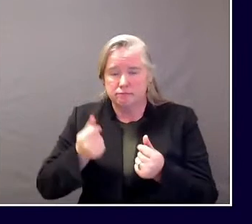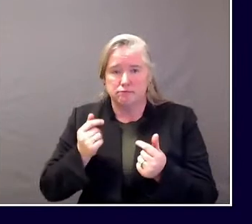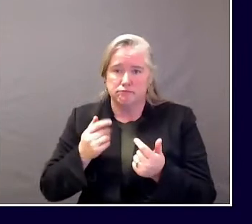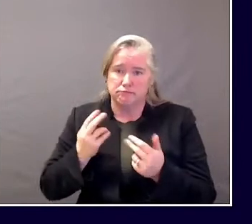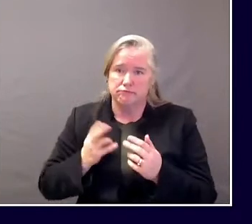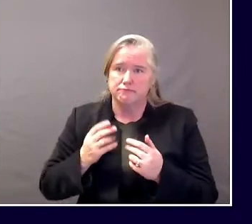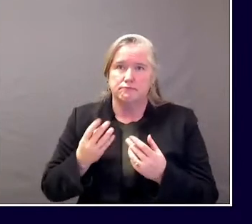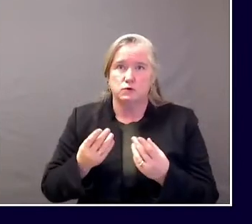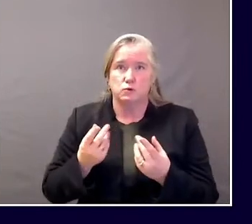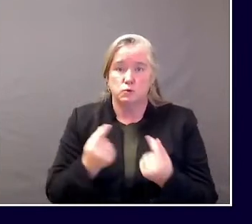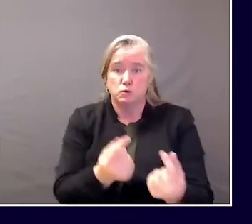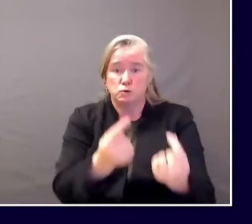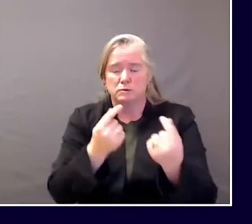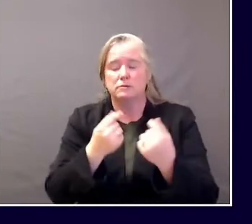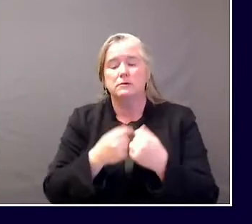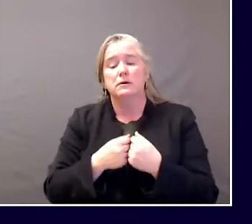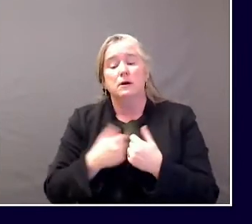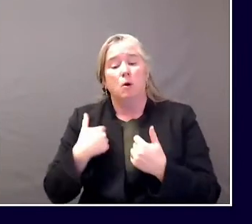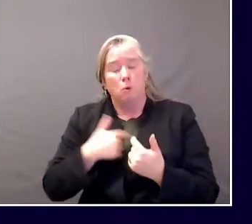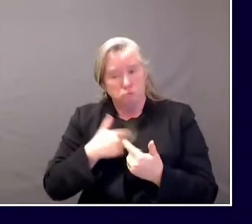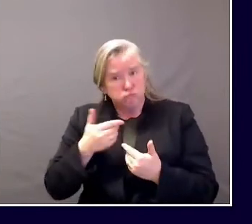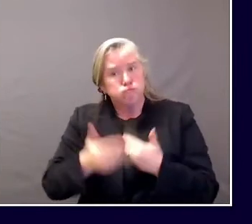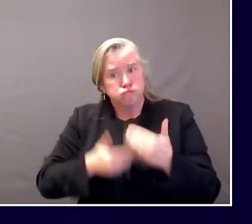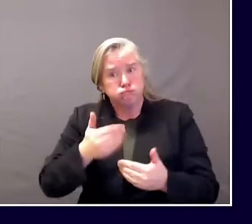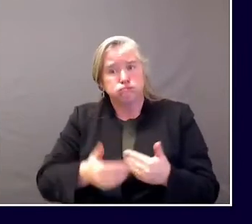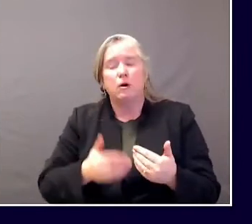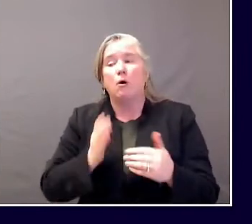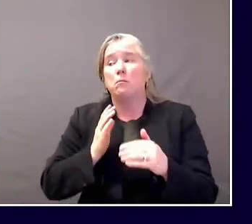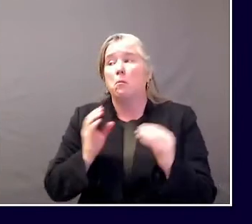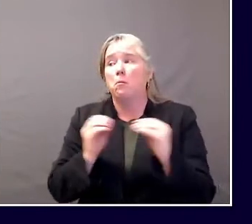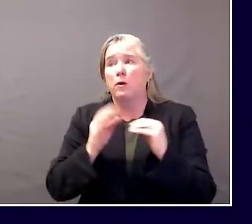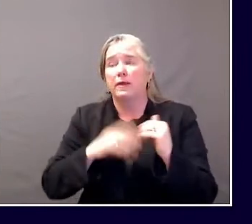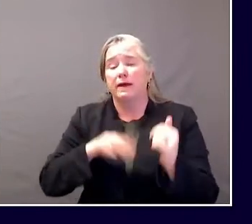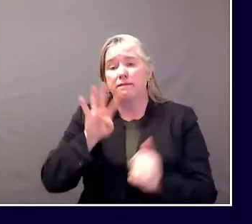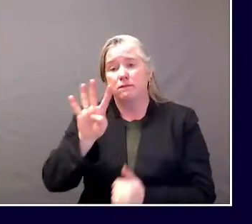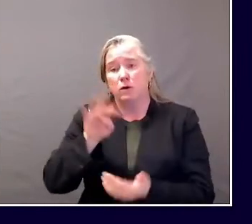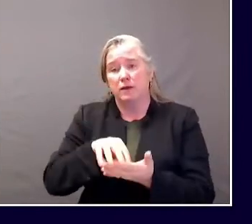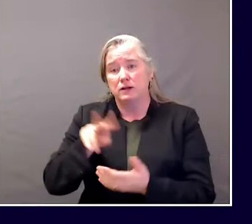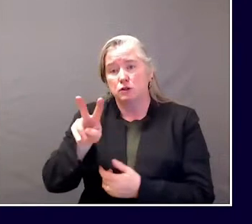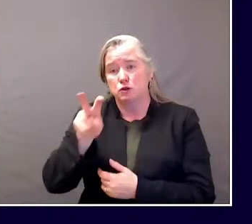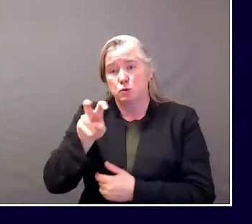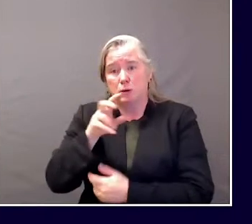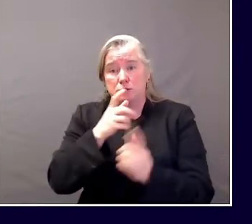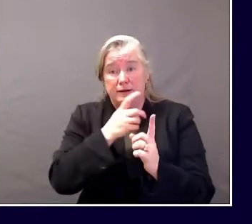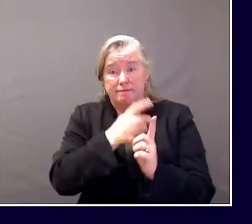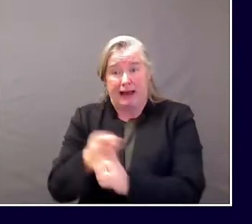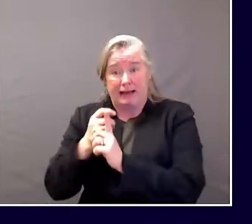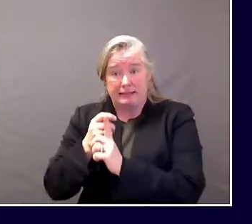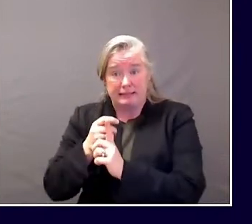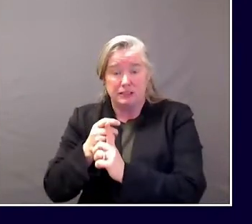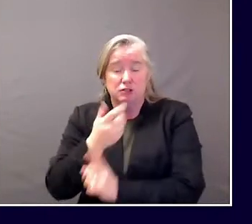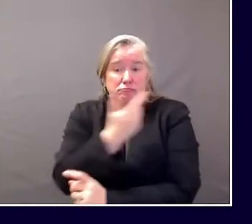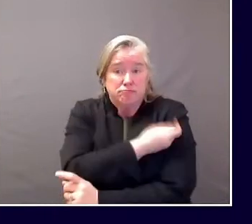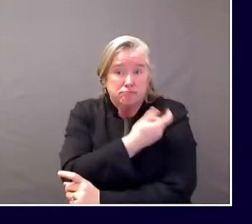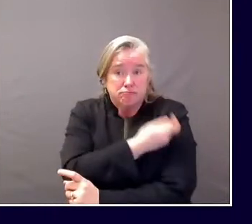over 4,200 vaccinations were reported to Maine CDC, a pace